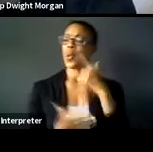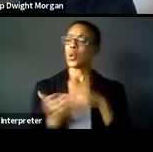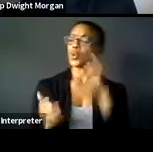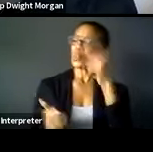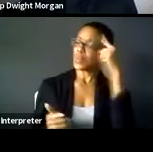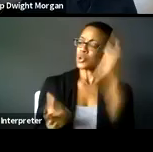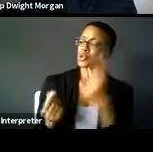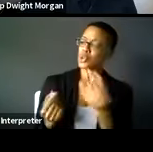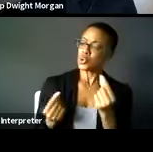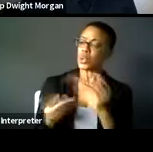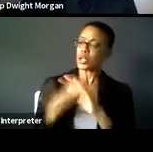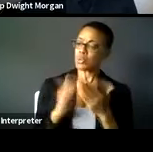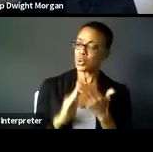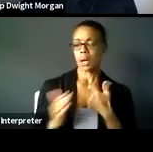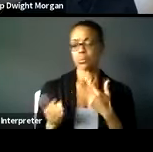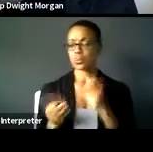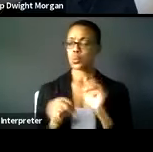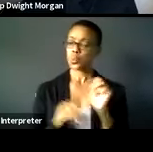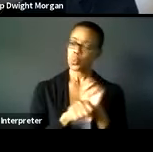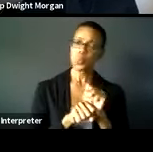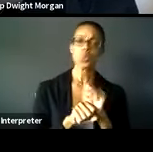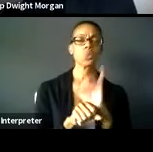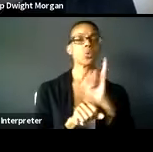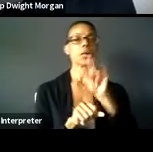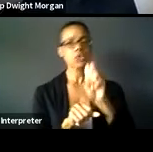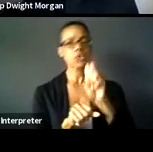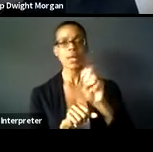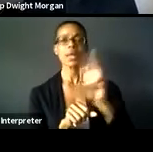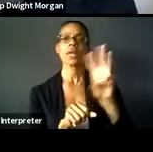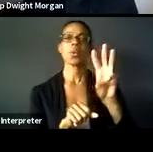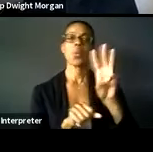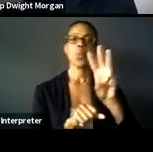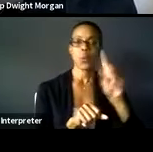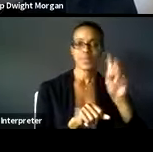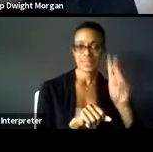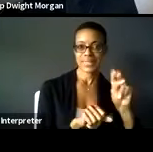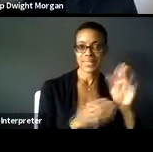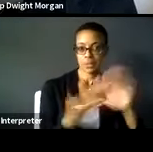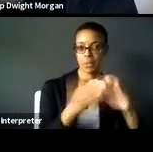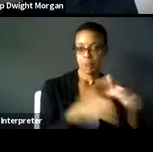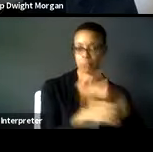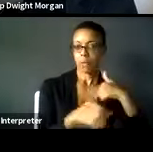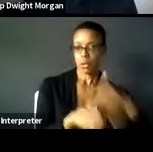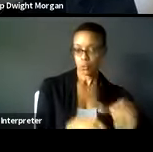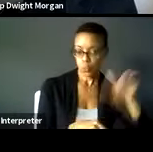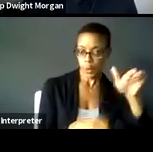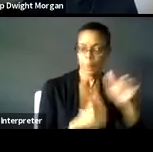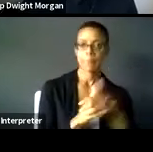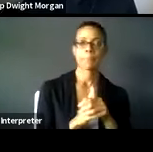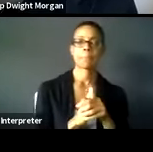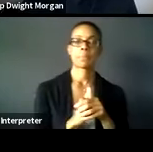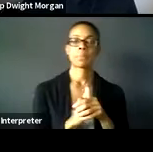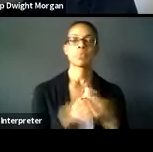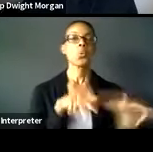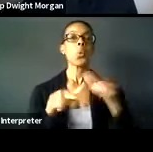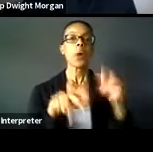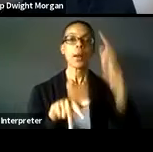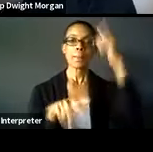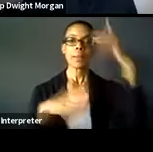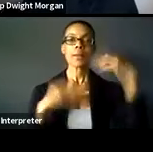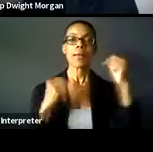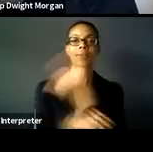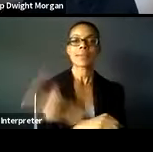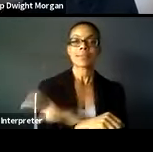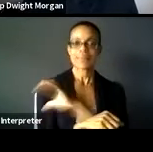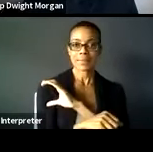Because I'm doing some work in the Jane and Weston, Jane and Chichewa area where I grew up with a walk-in mental health clinic and actually